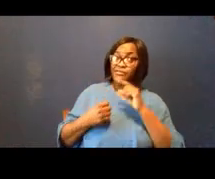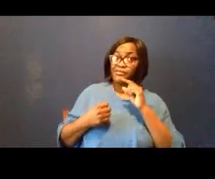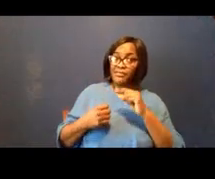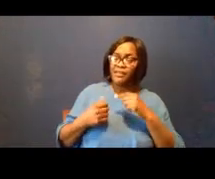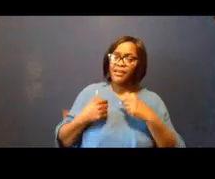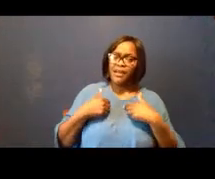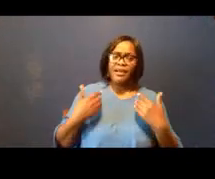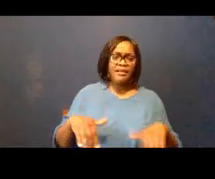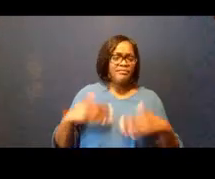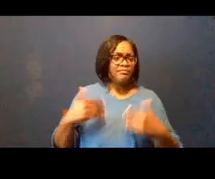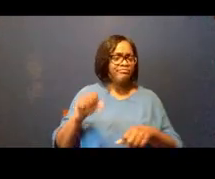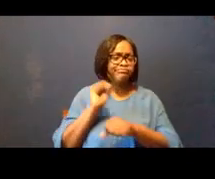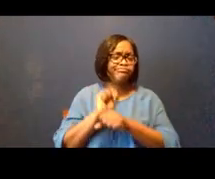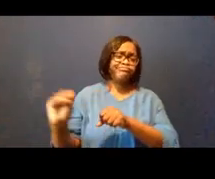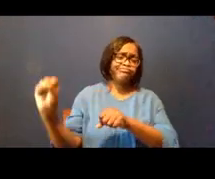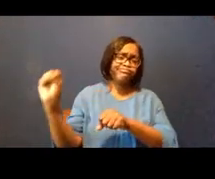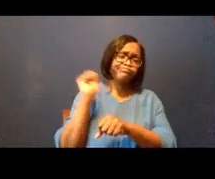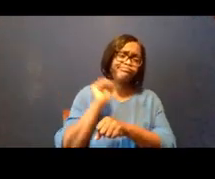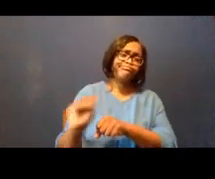my life